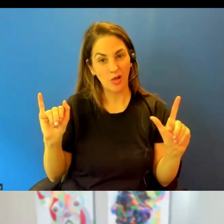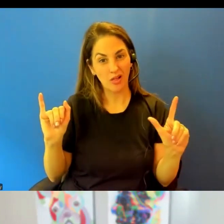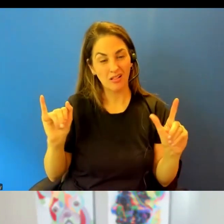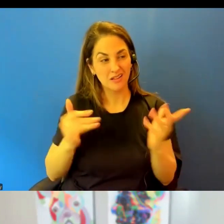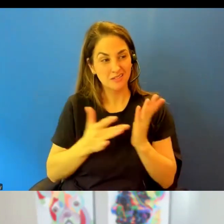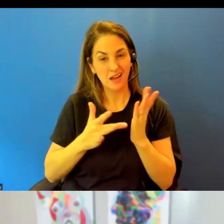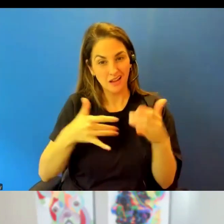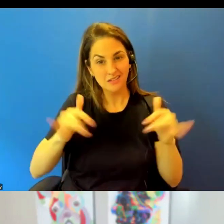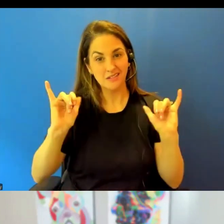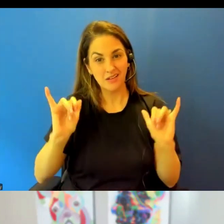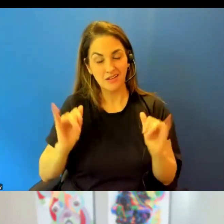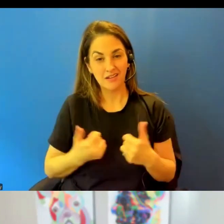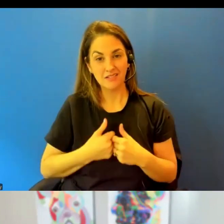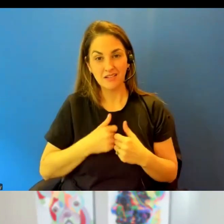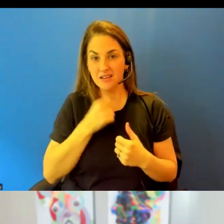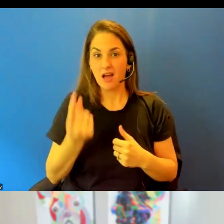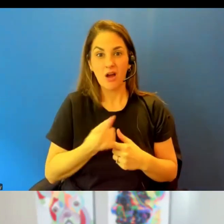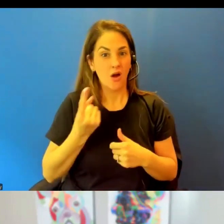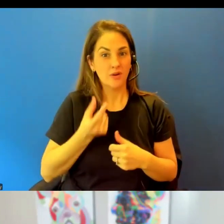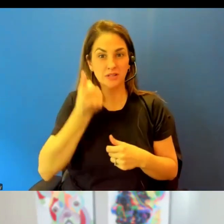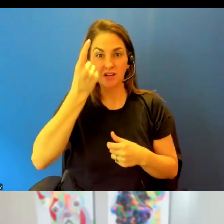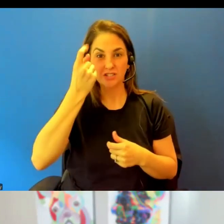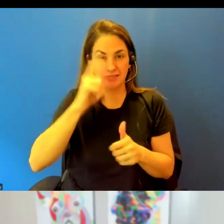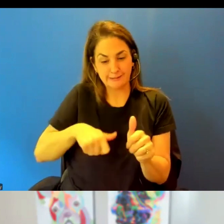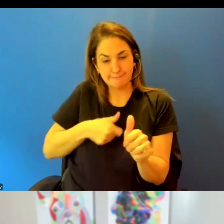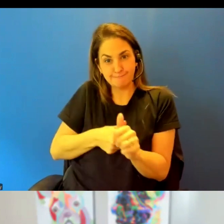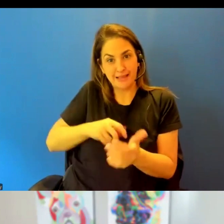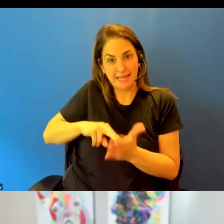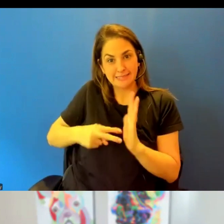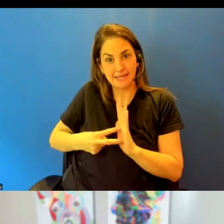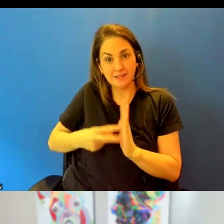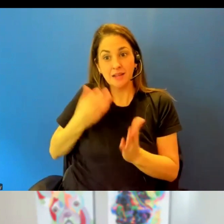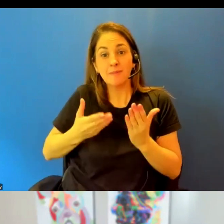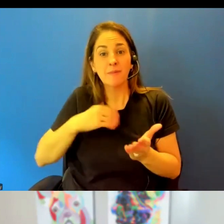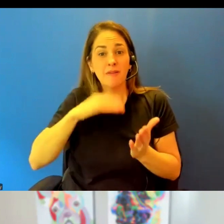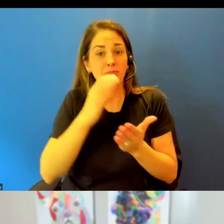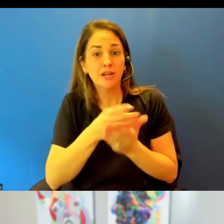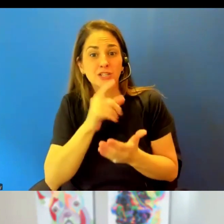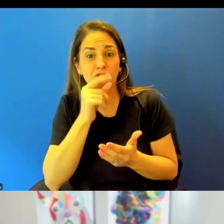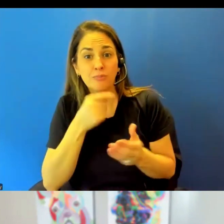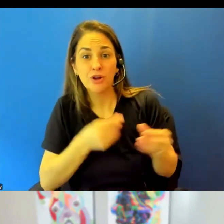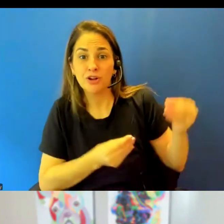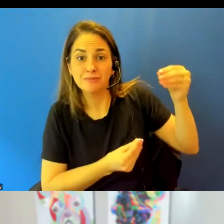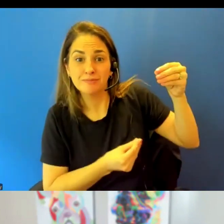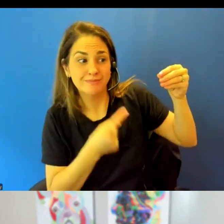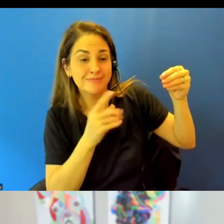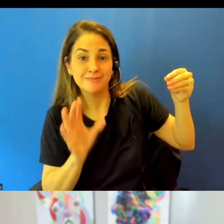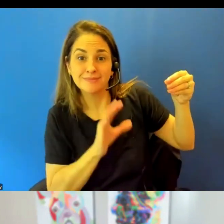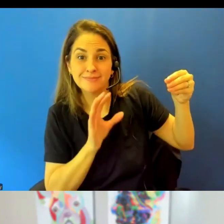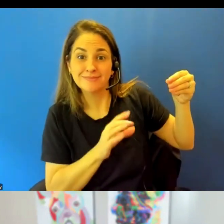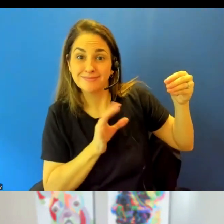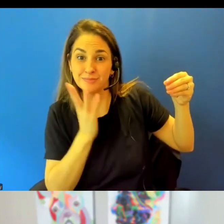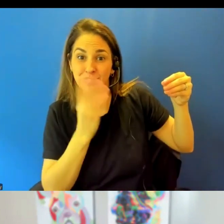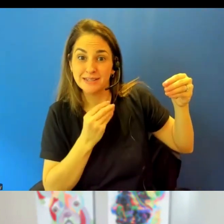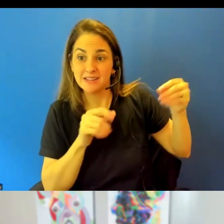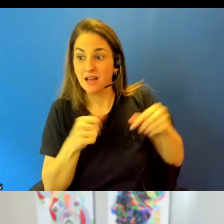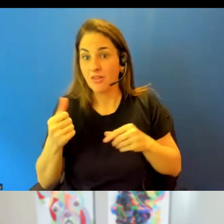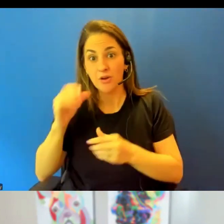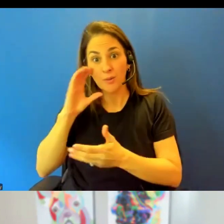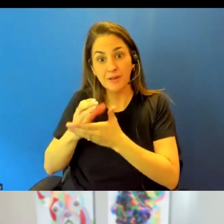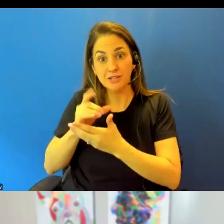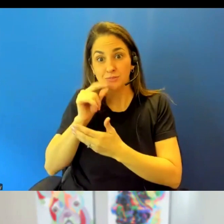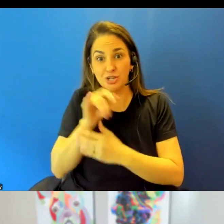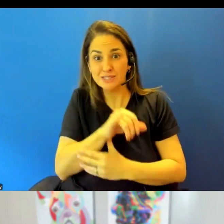doesn't always know the intent. Like I might have a picture of a bird just as a decorative item, where another person might have that same picture of a